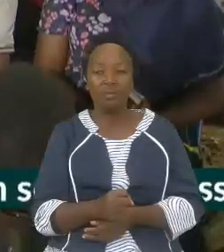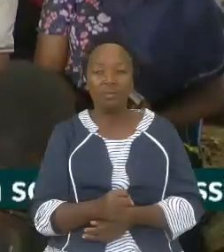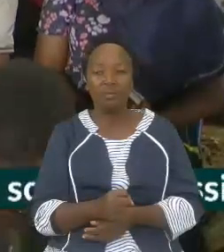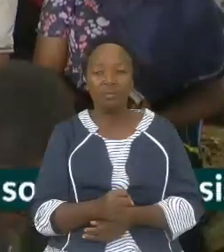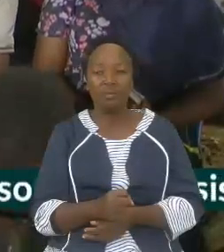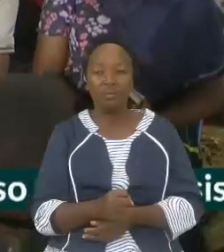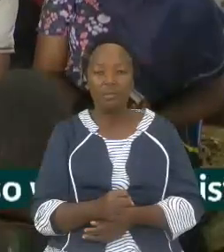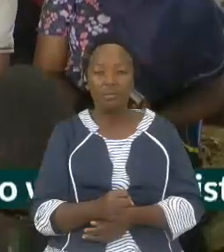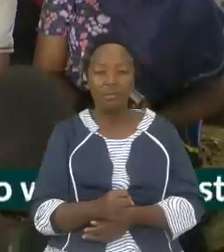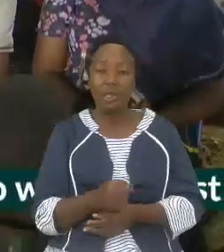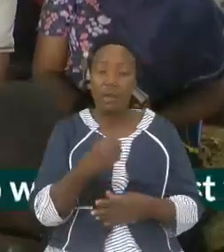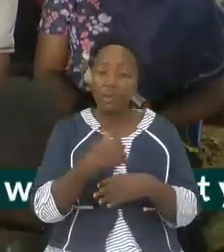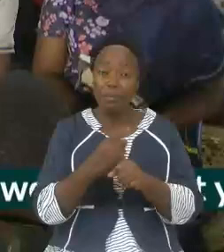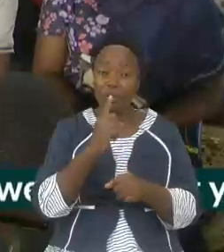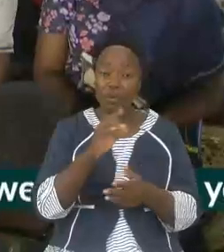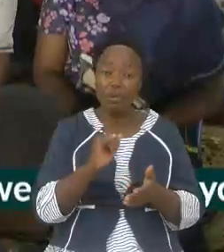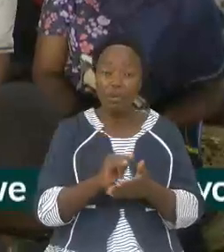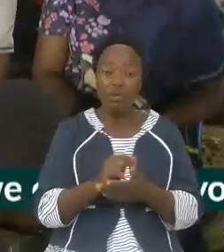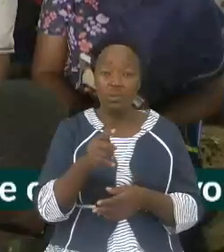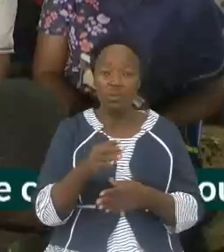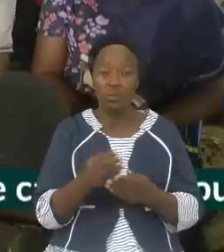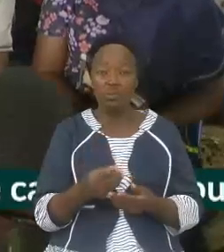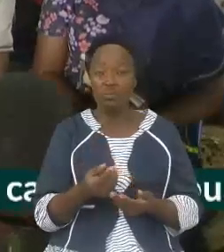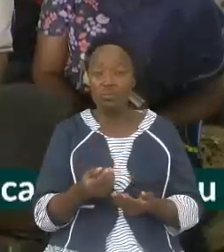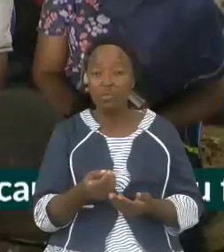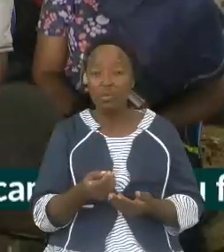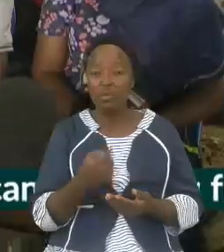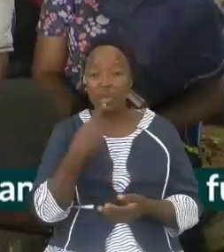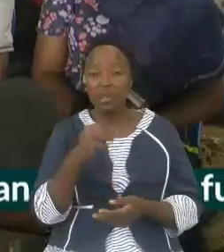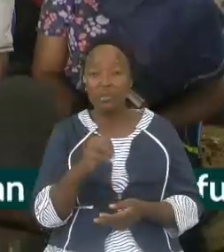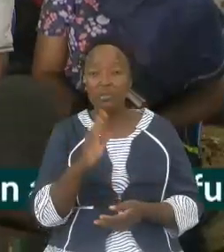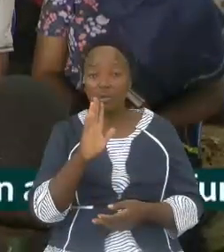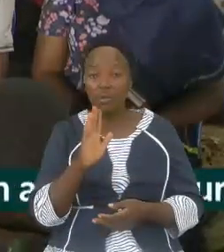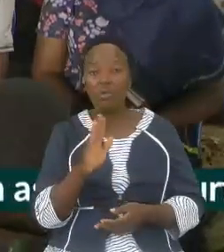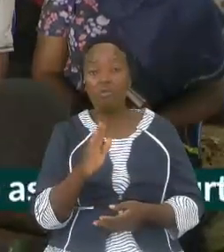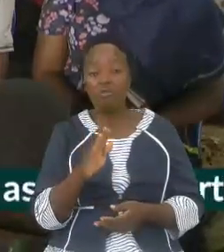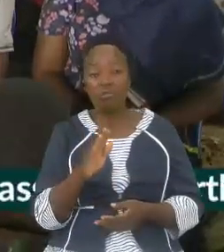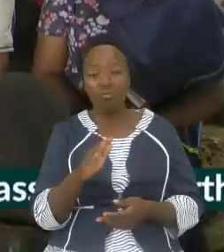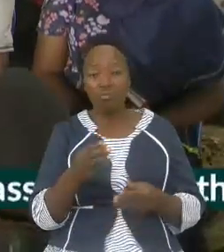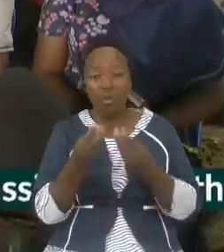make sure you supply the information correctly,